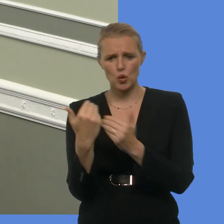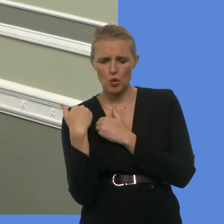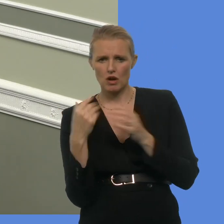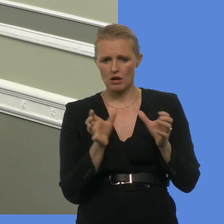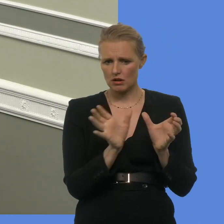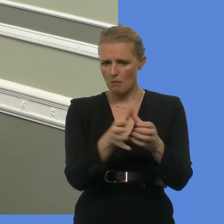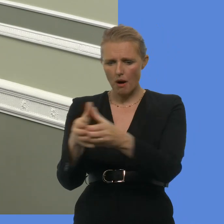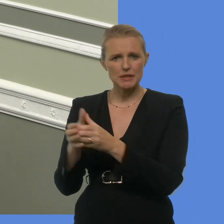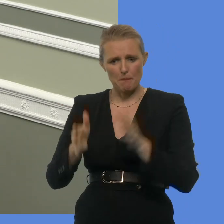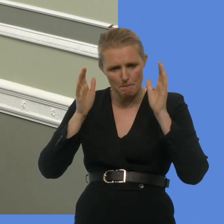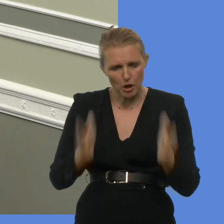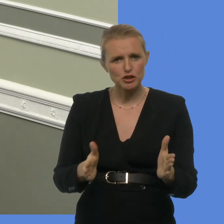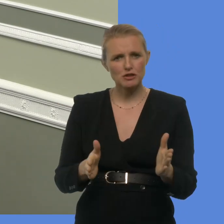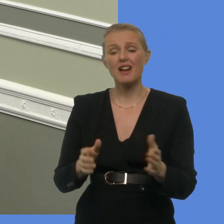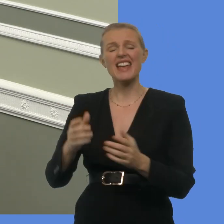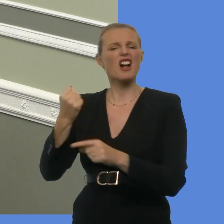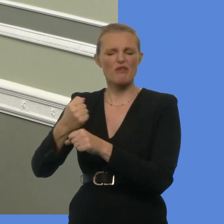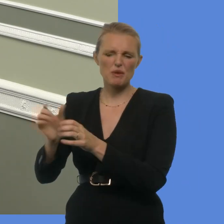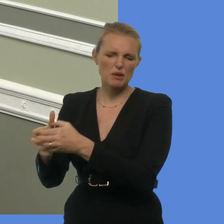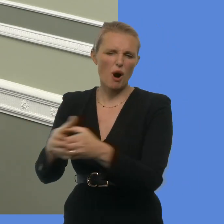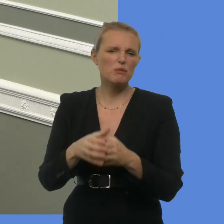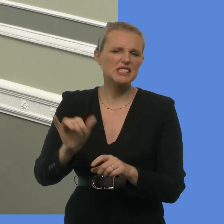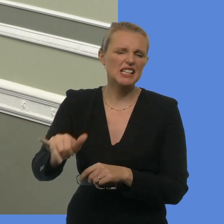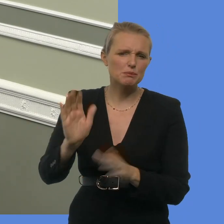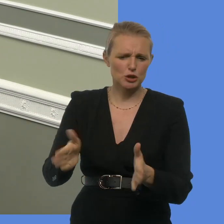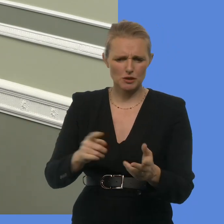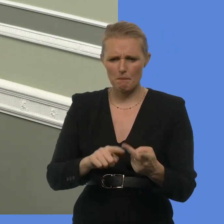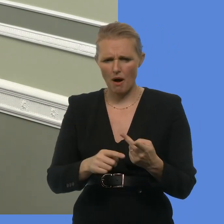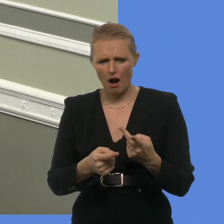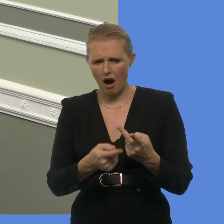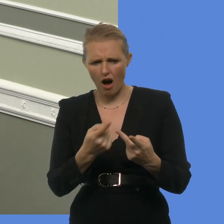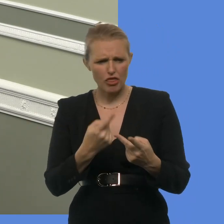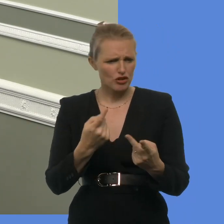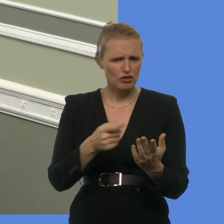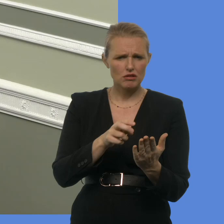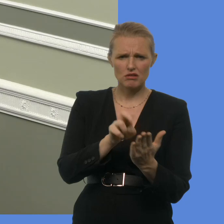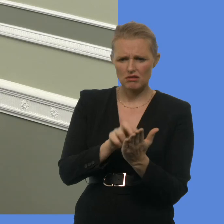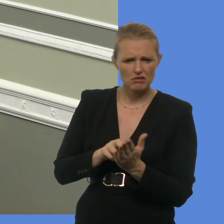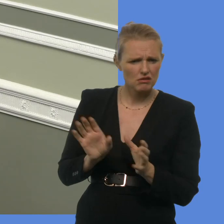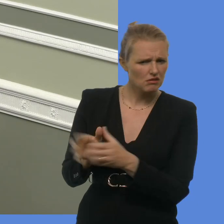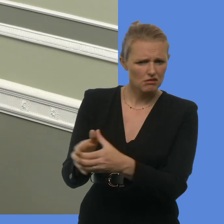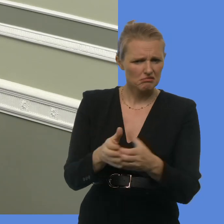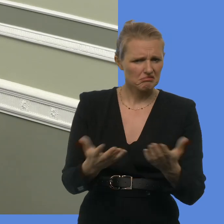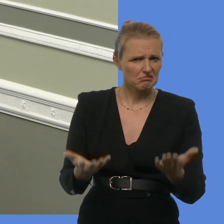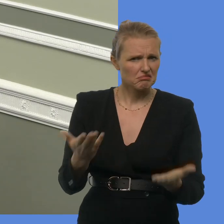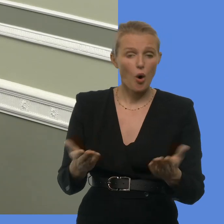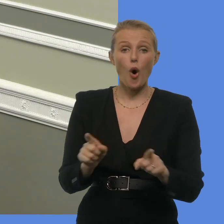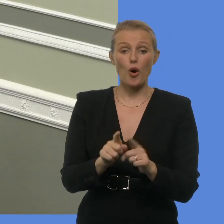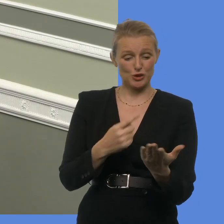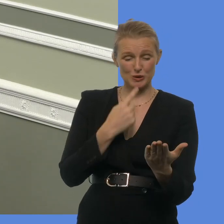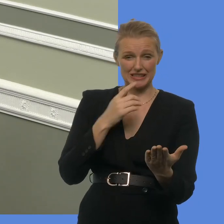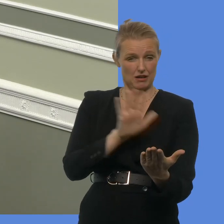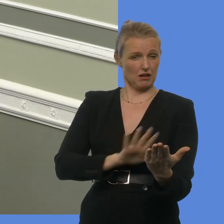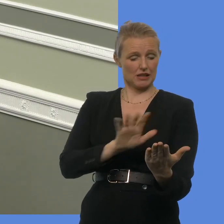but what beyond that? That's a fundamental, and all reasonable steps, as you say, that's going to be